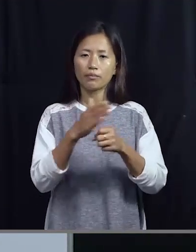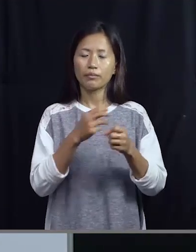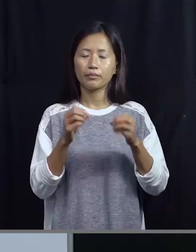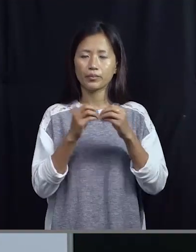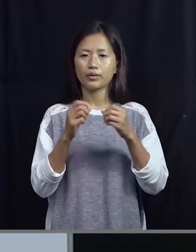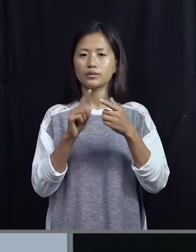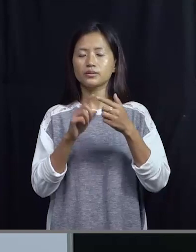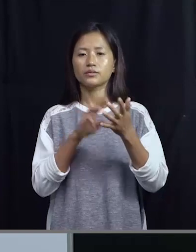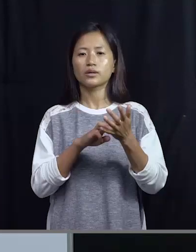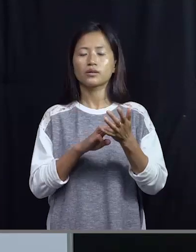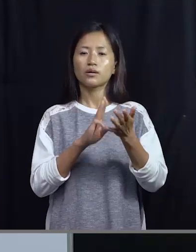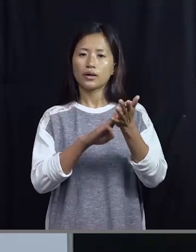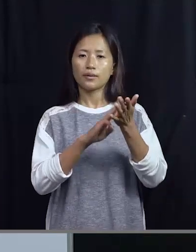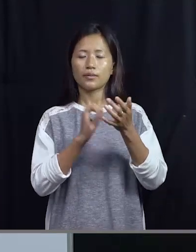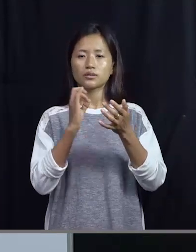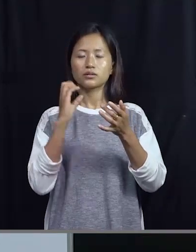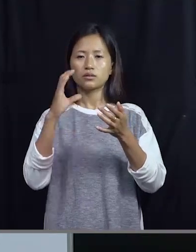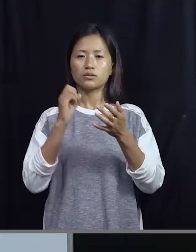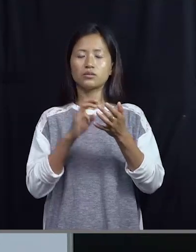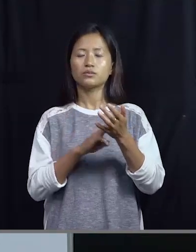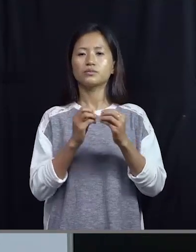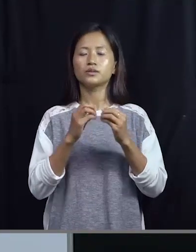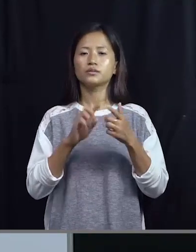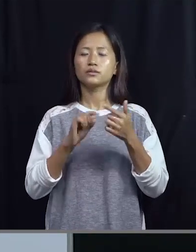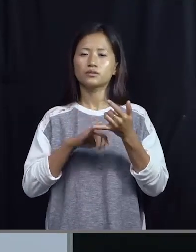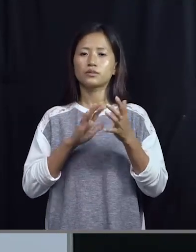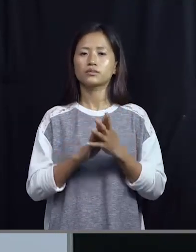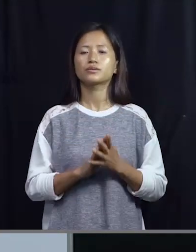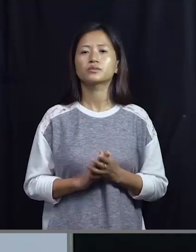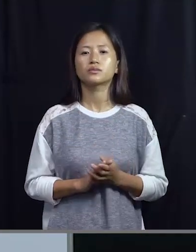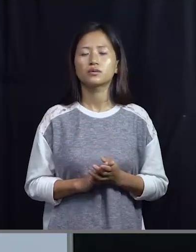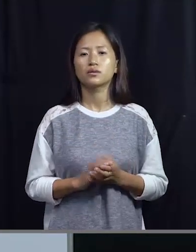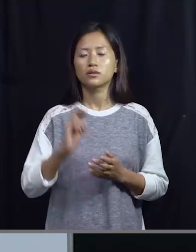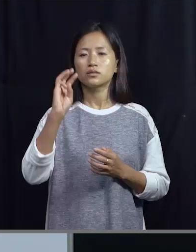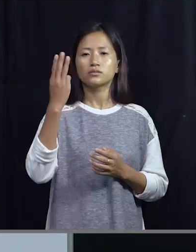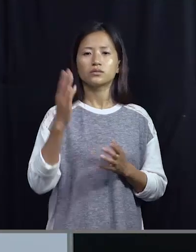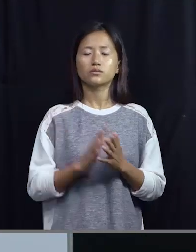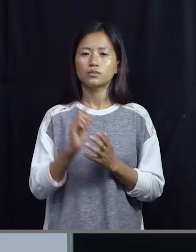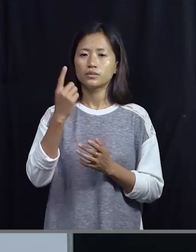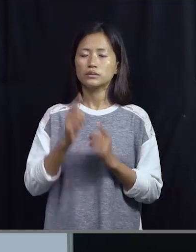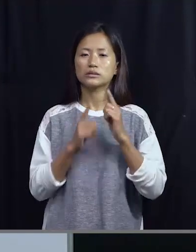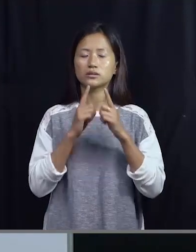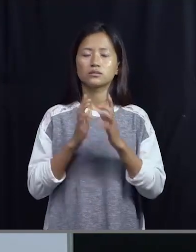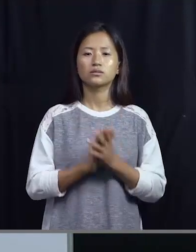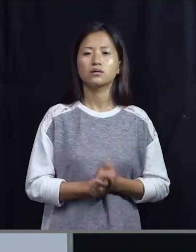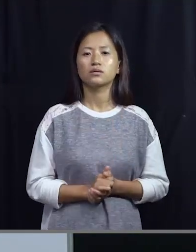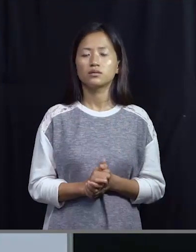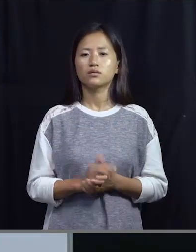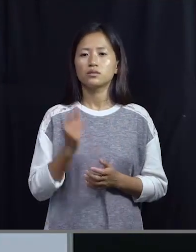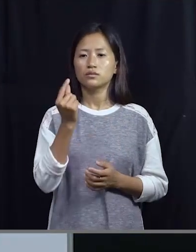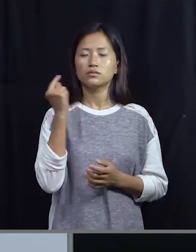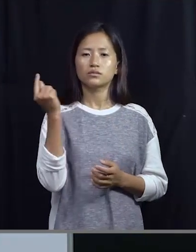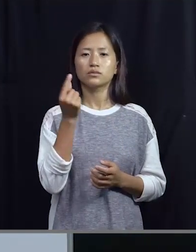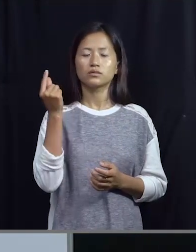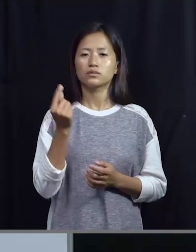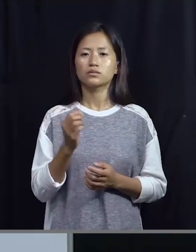beneficial microbes, okay? And then besides this, in the third one, we're going to discuss on the uses